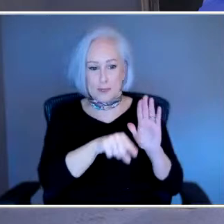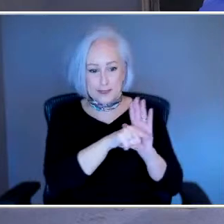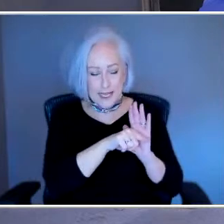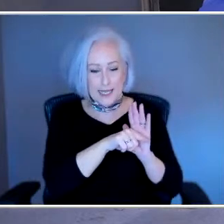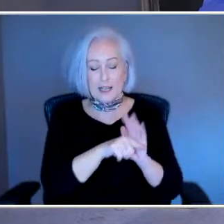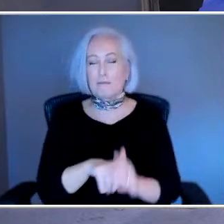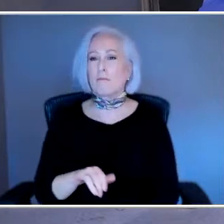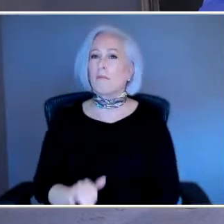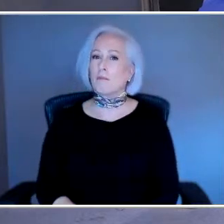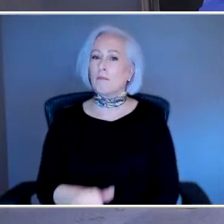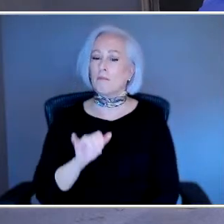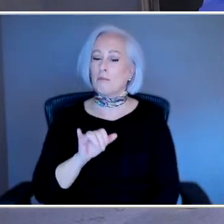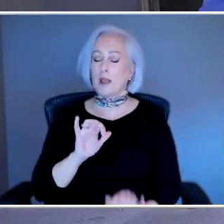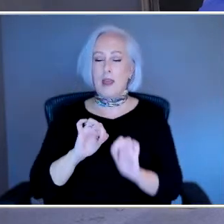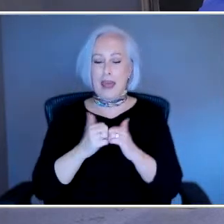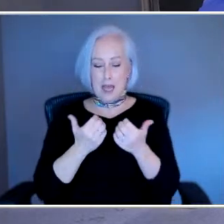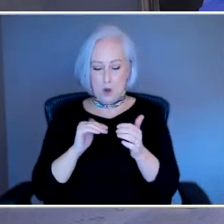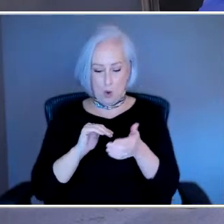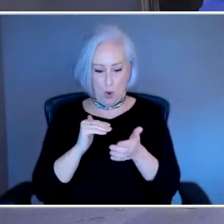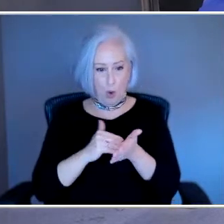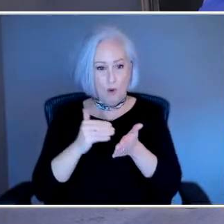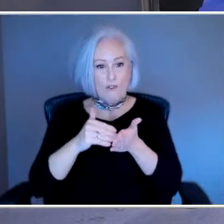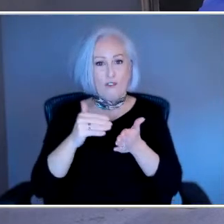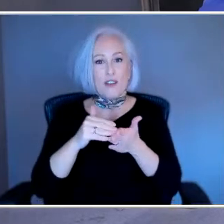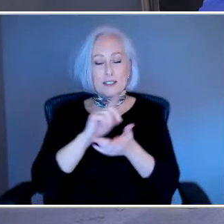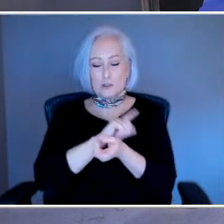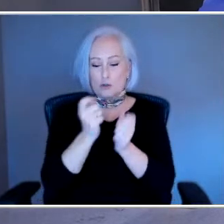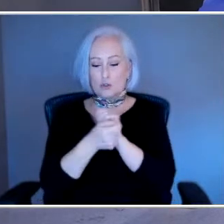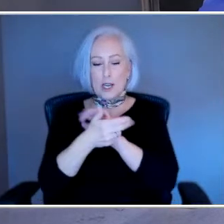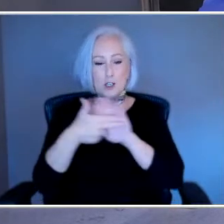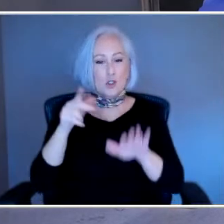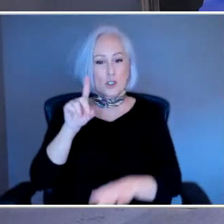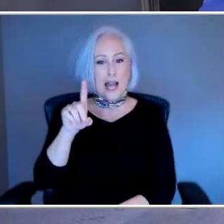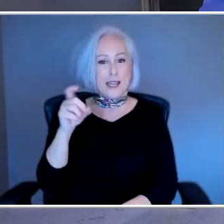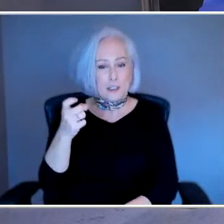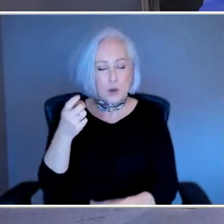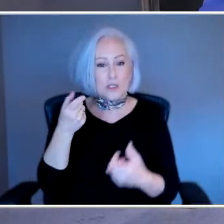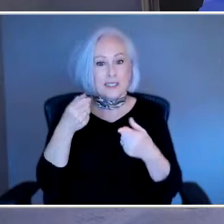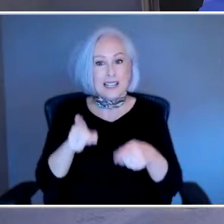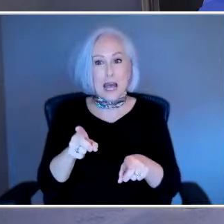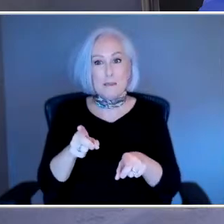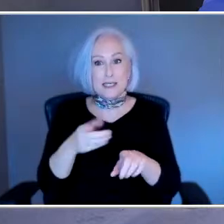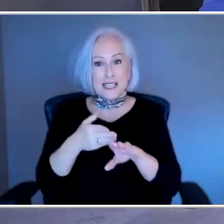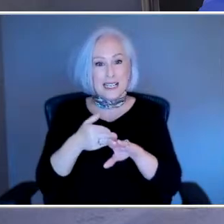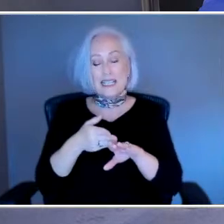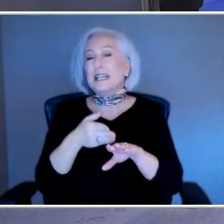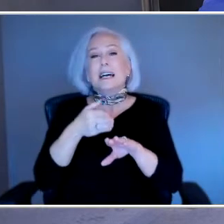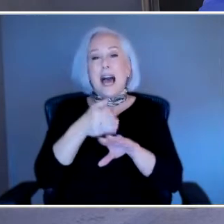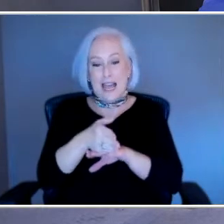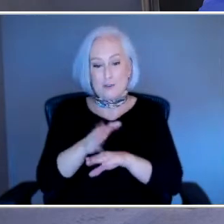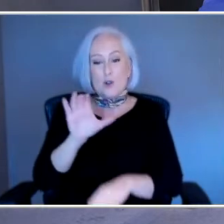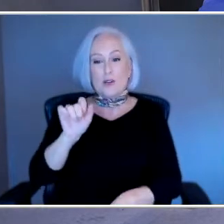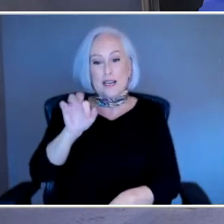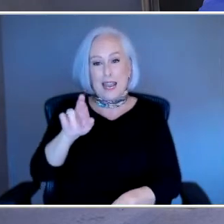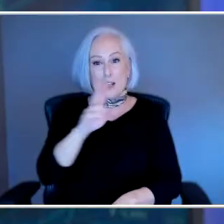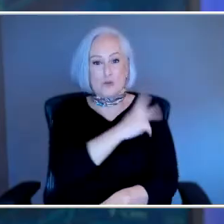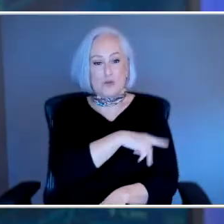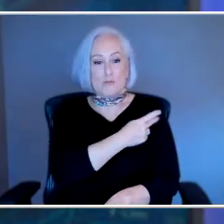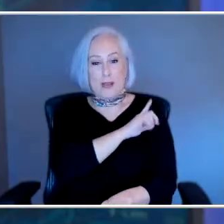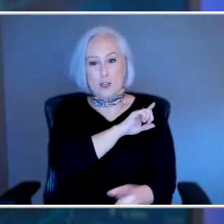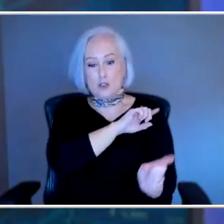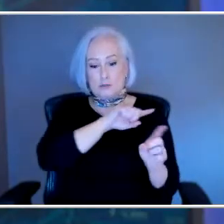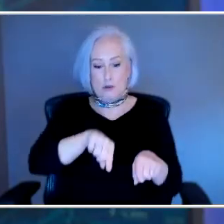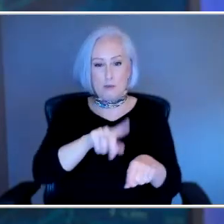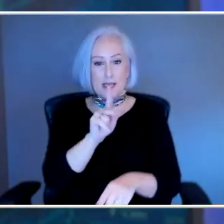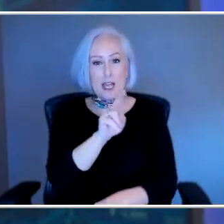in diagnosis happen once a breast patient, a cancer patient comes here? Well, the interesting thing that